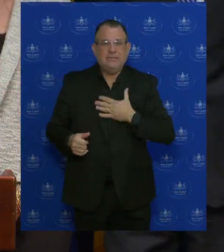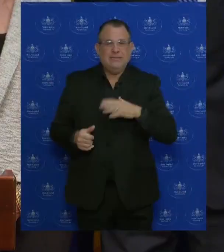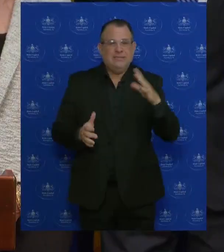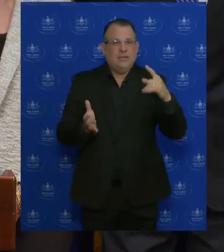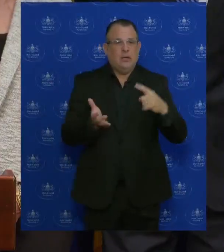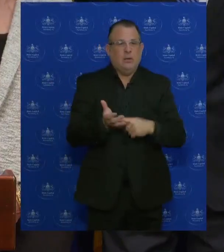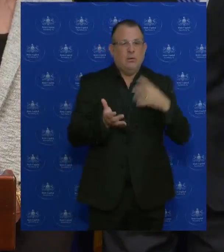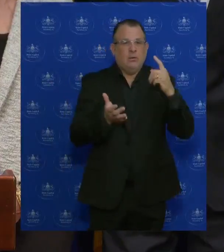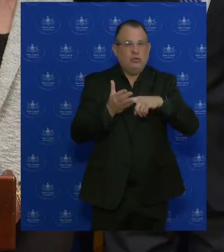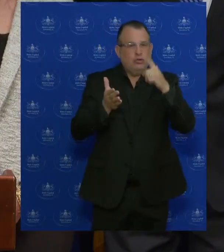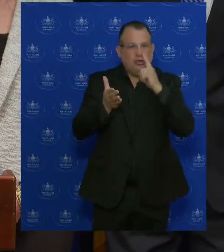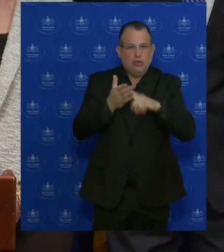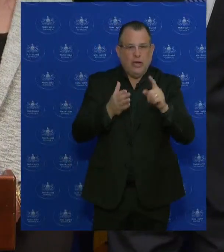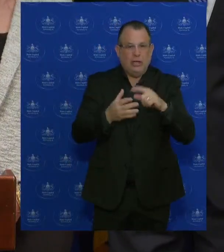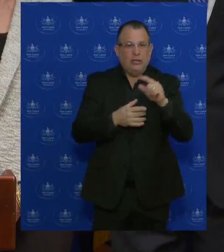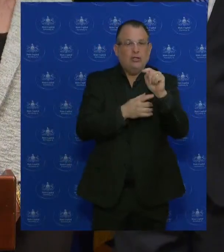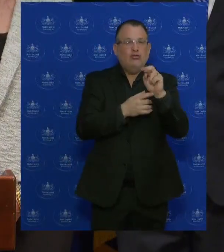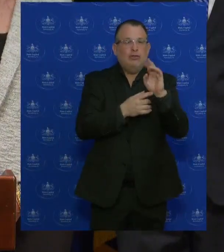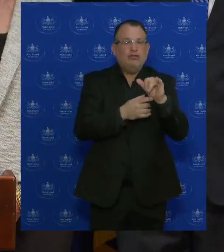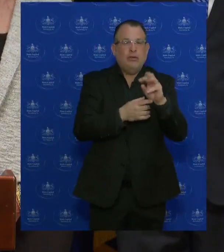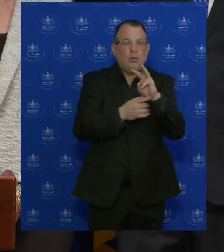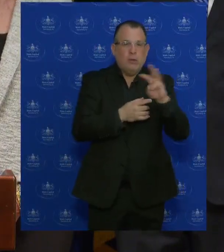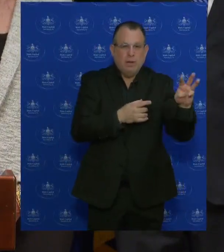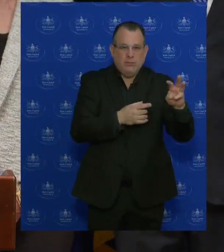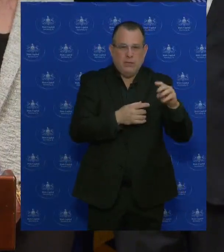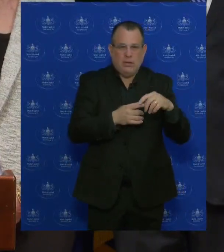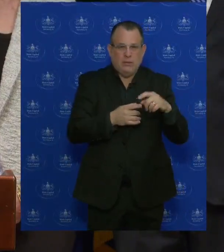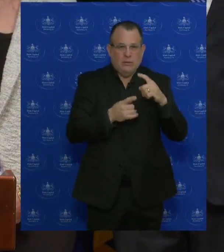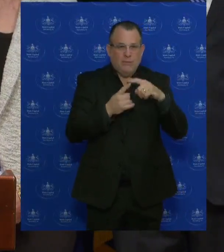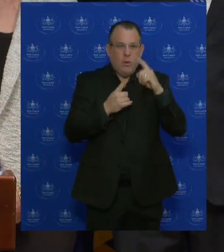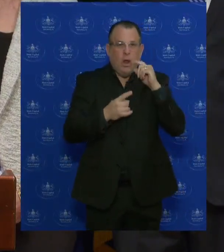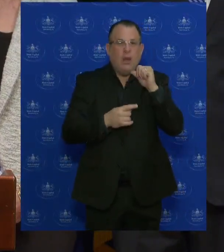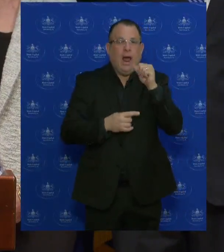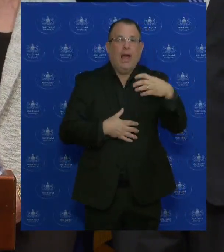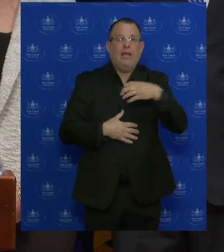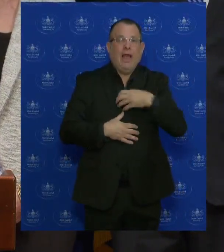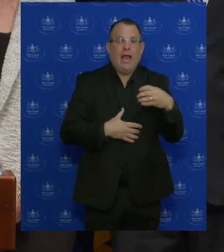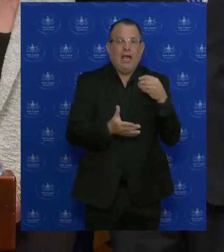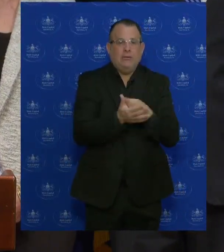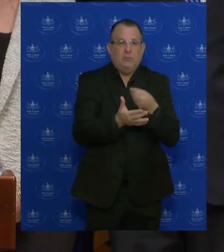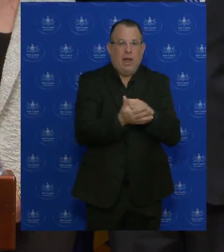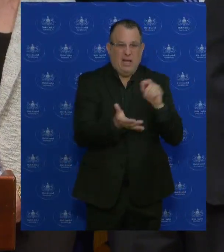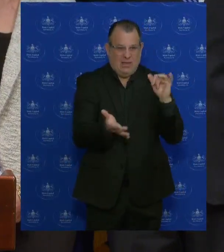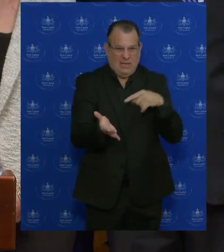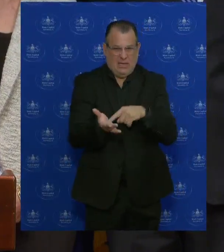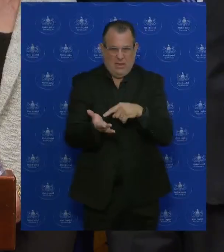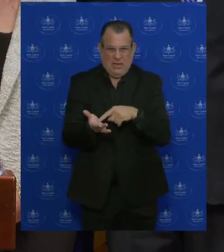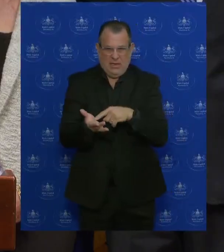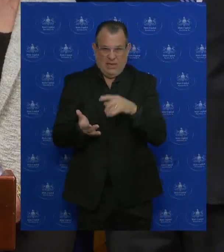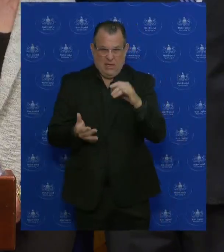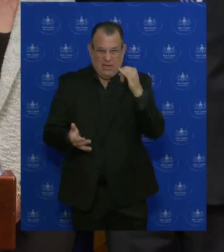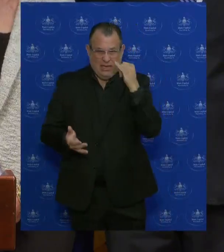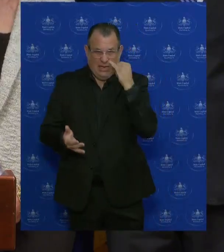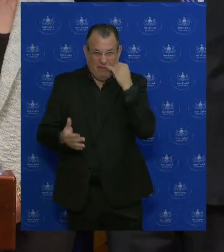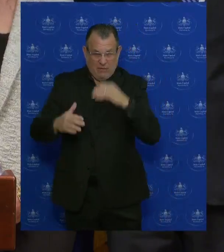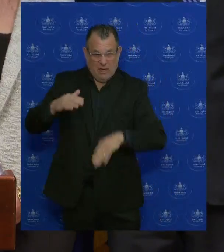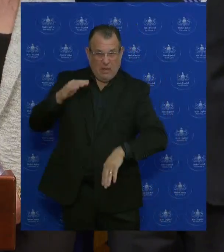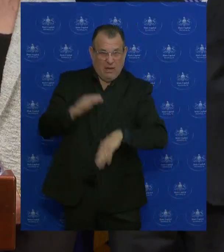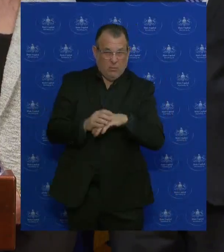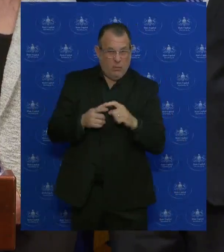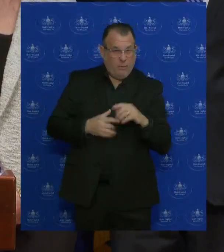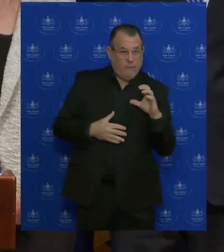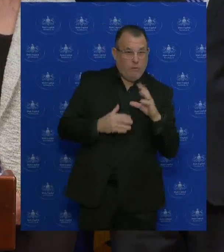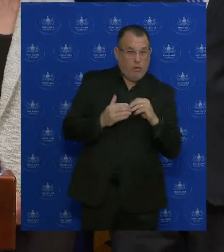Treasury's website for unclaimed property because only those single owner properties up to $500 will get to you automatically with Money